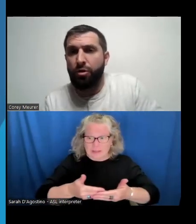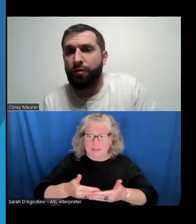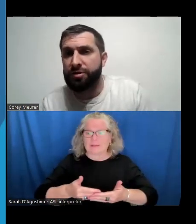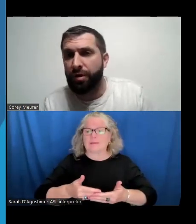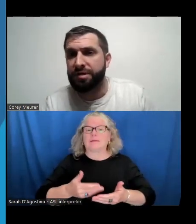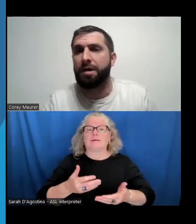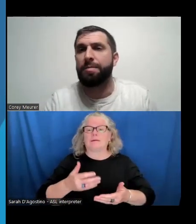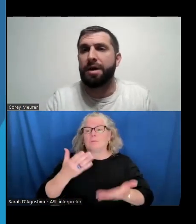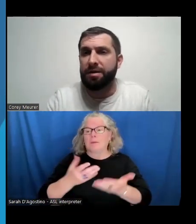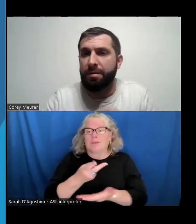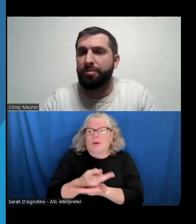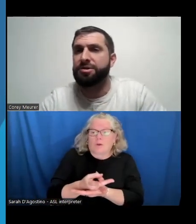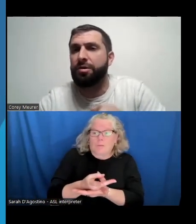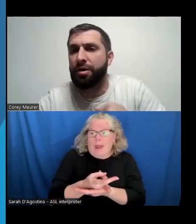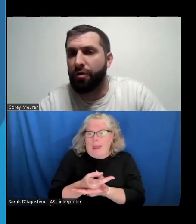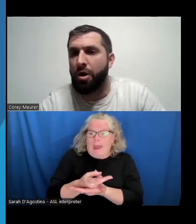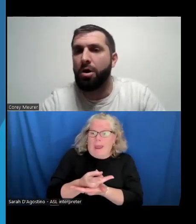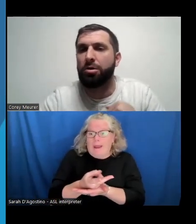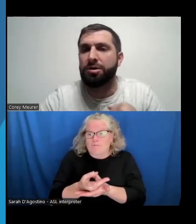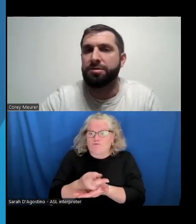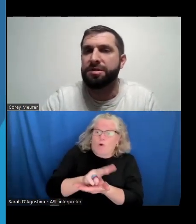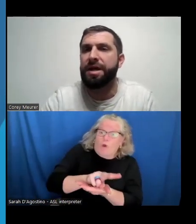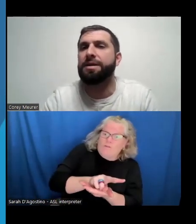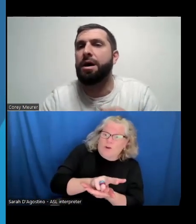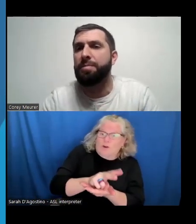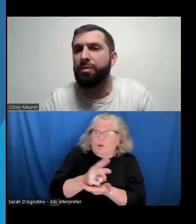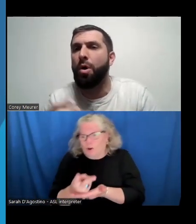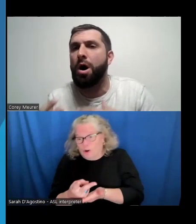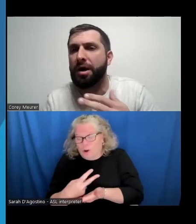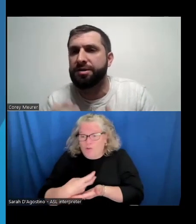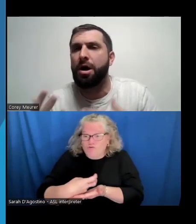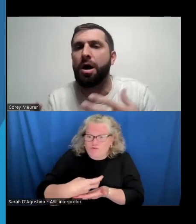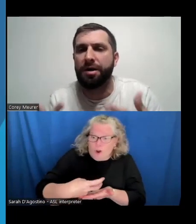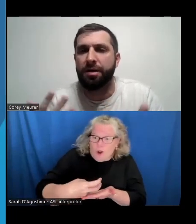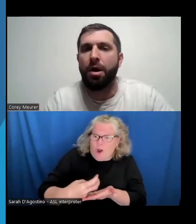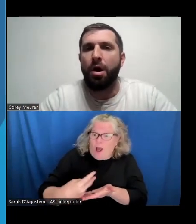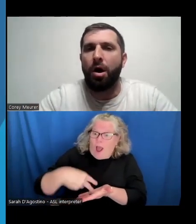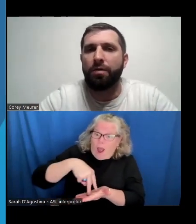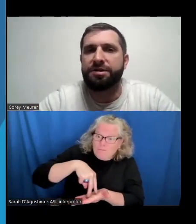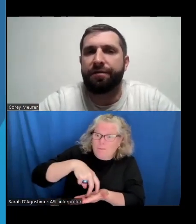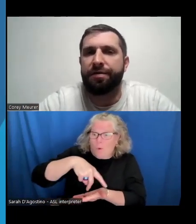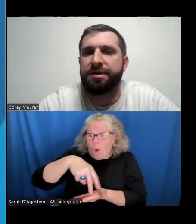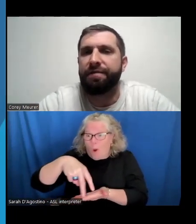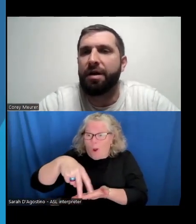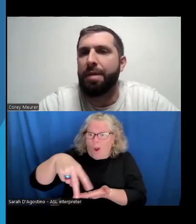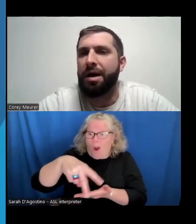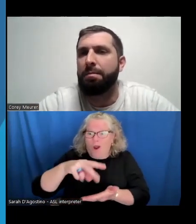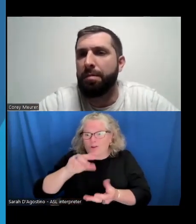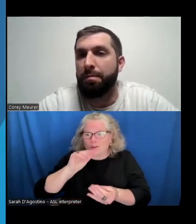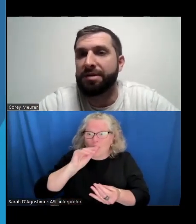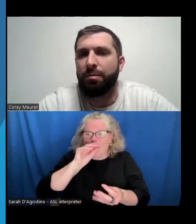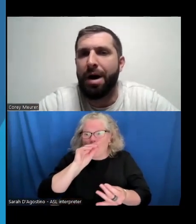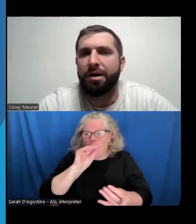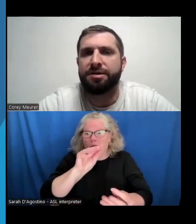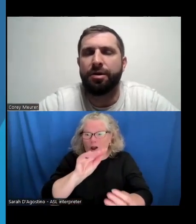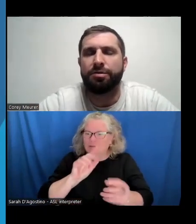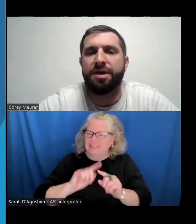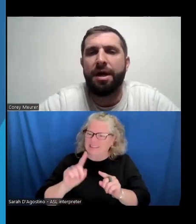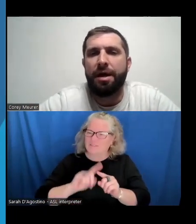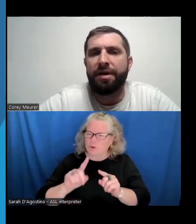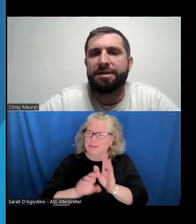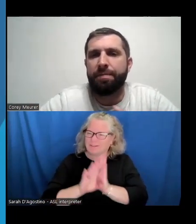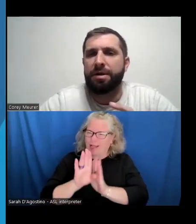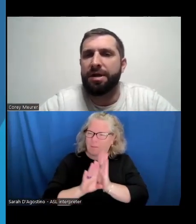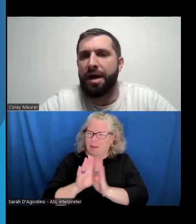starting to roll over to our stomach, and then we're starting to crawl and stand up and walk and talk, and all those different developmental